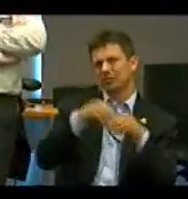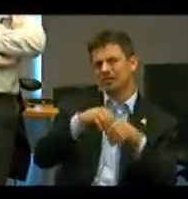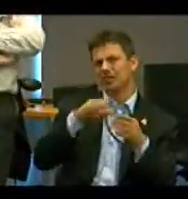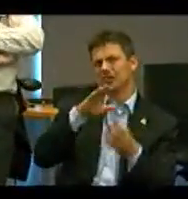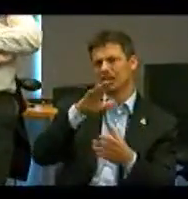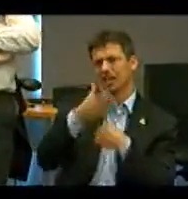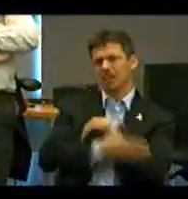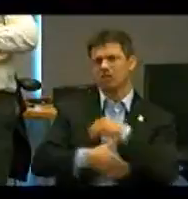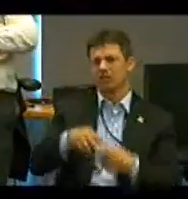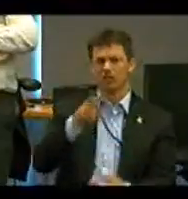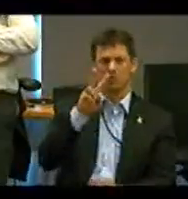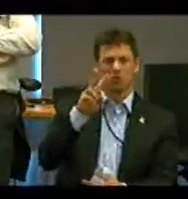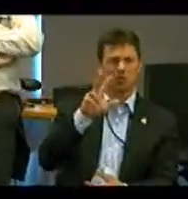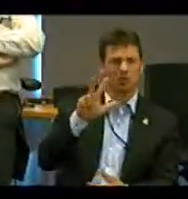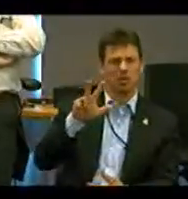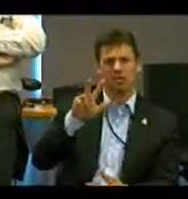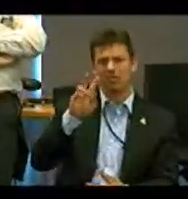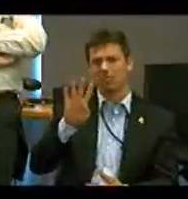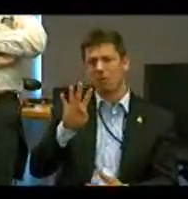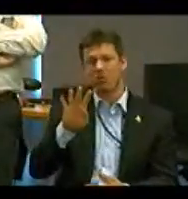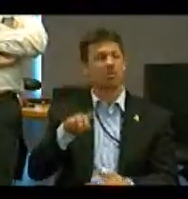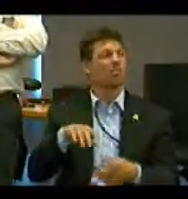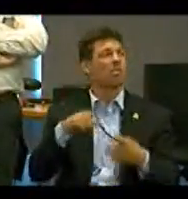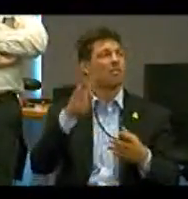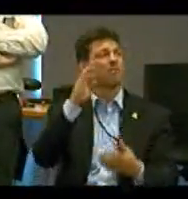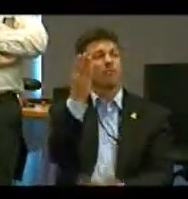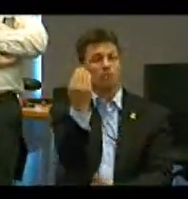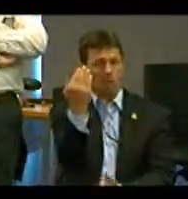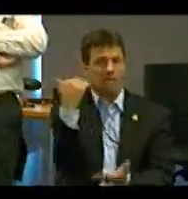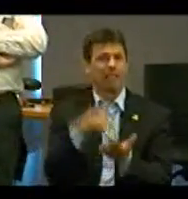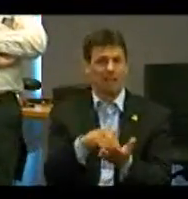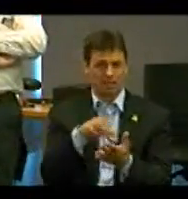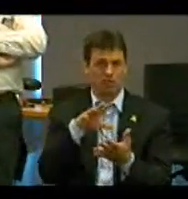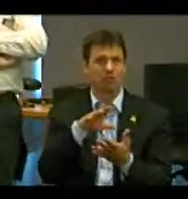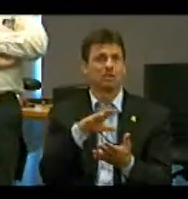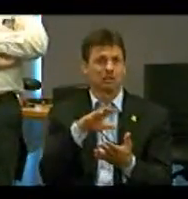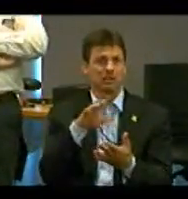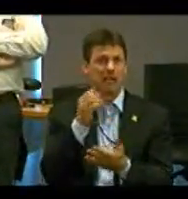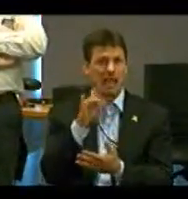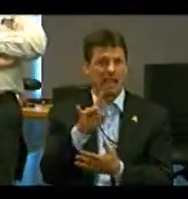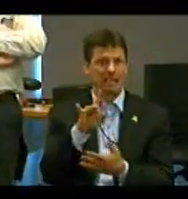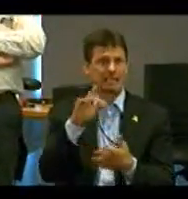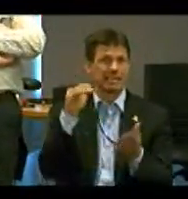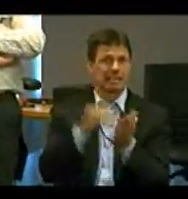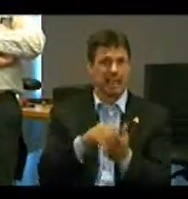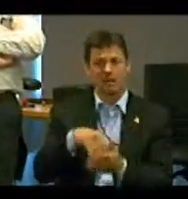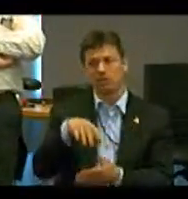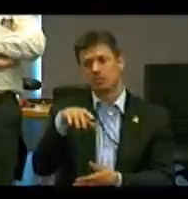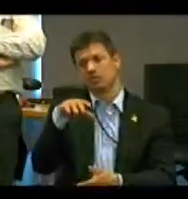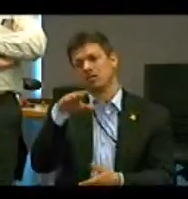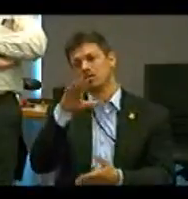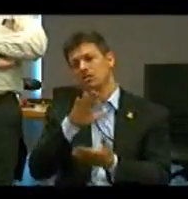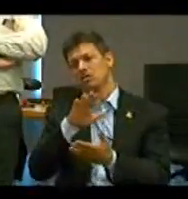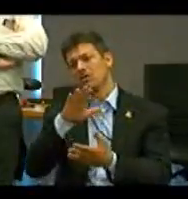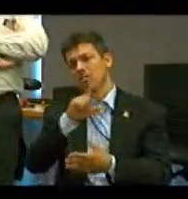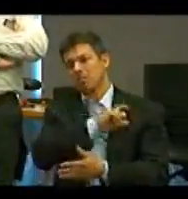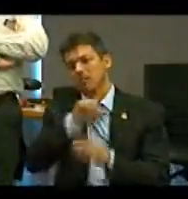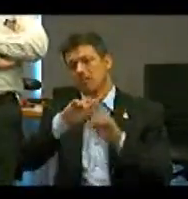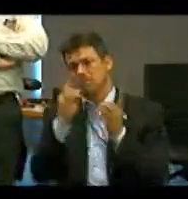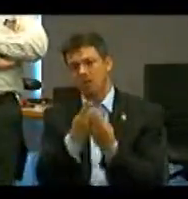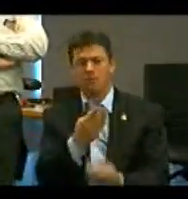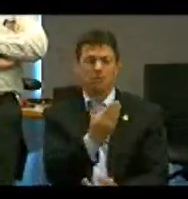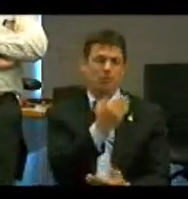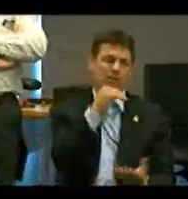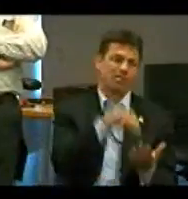3,000, 5,000? 14,000. Okay. 18,000 police departments, 14,000 school districts. A